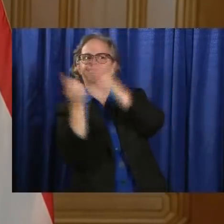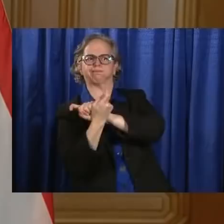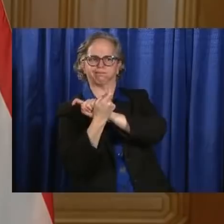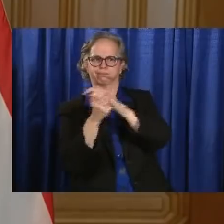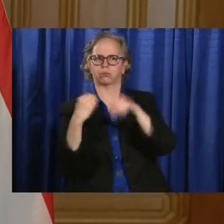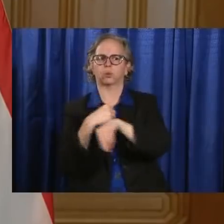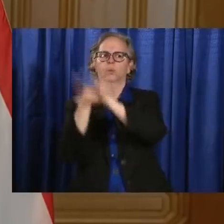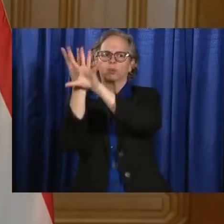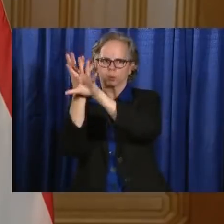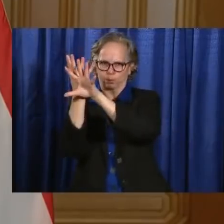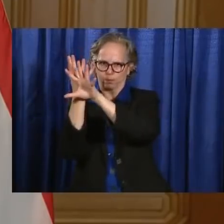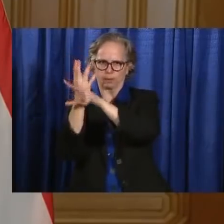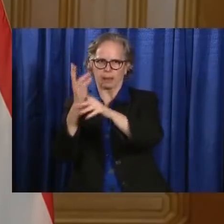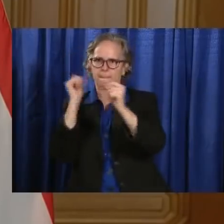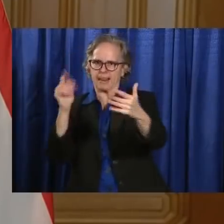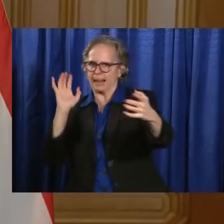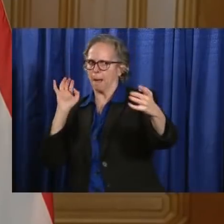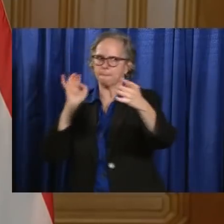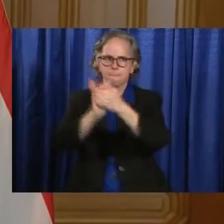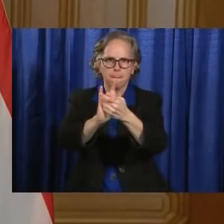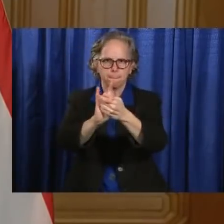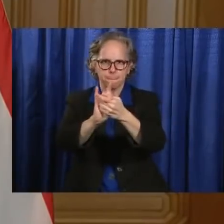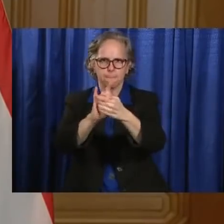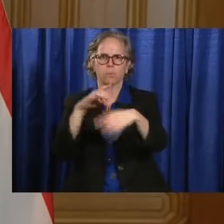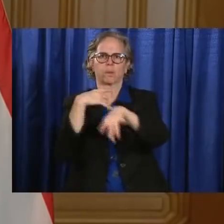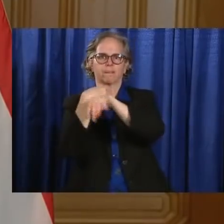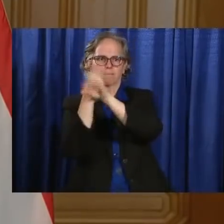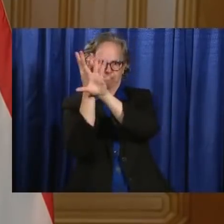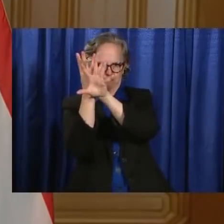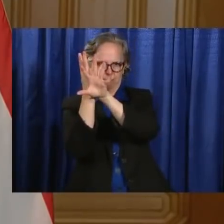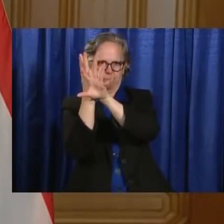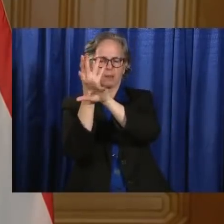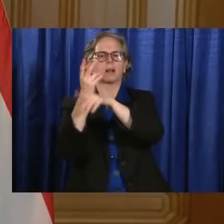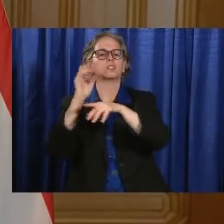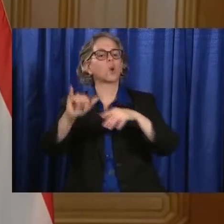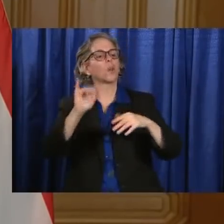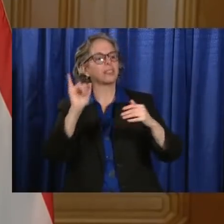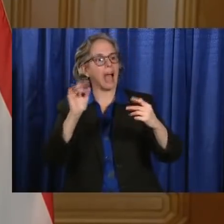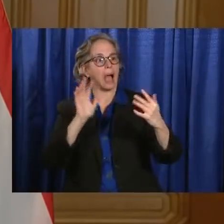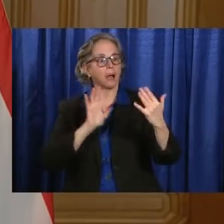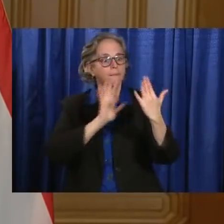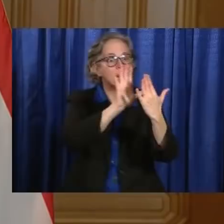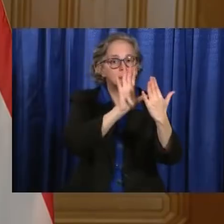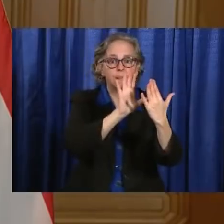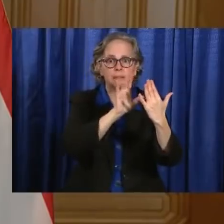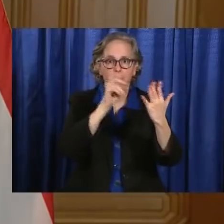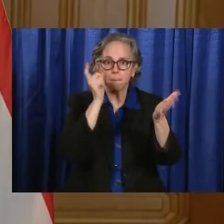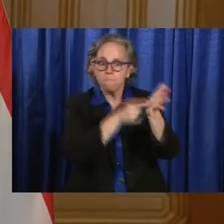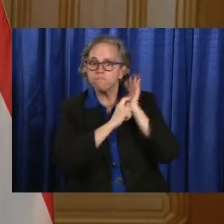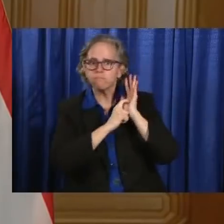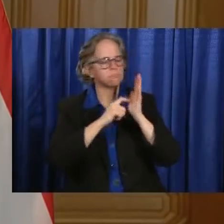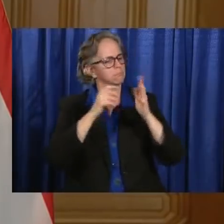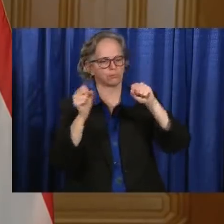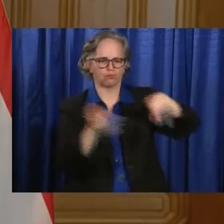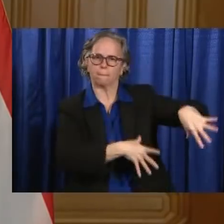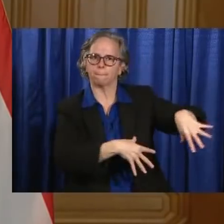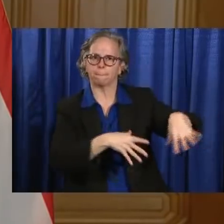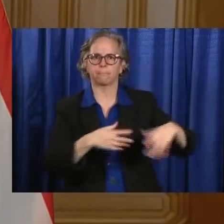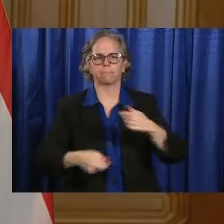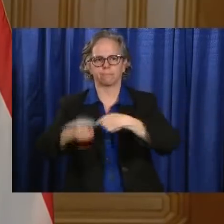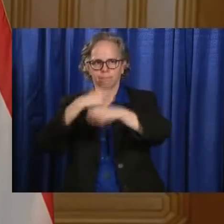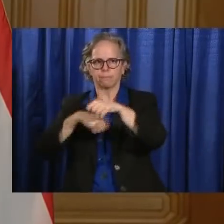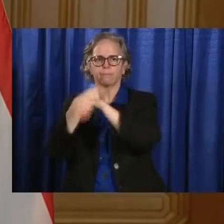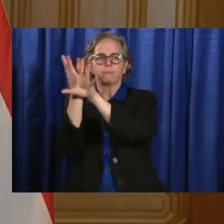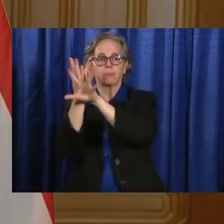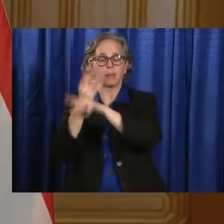readily seen, and we break down that barrier today. Mental health is truly just as important as